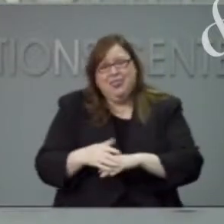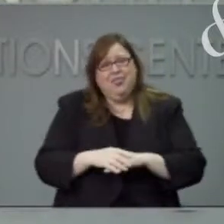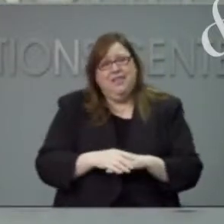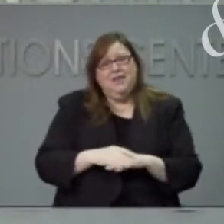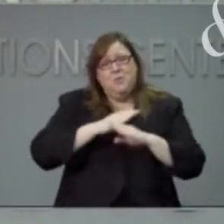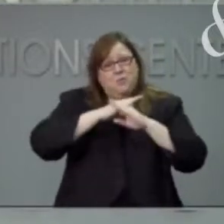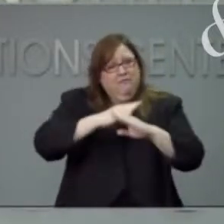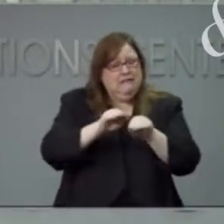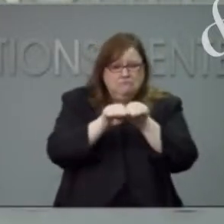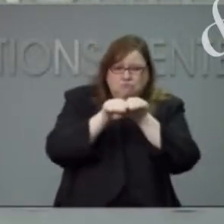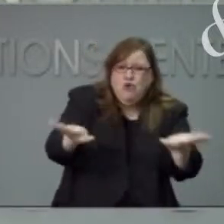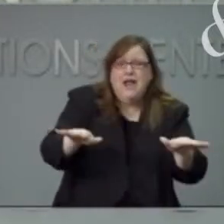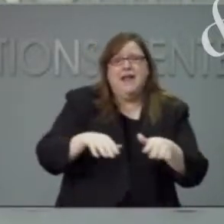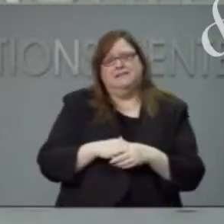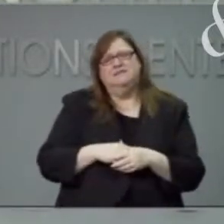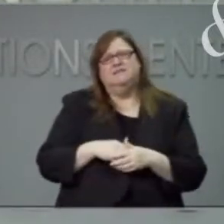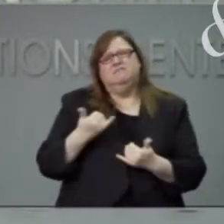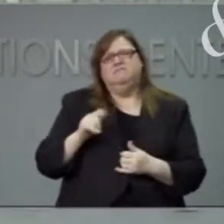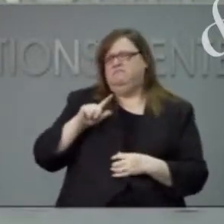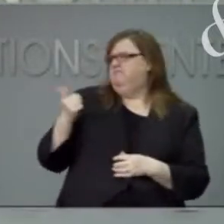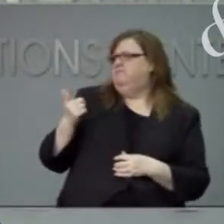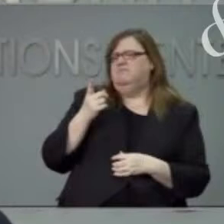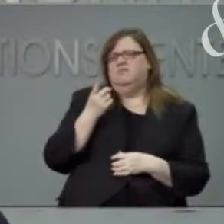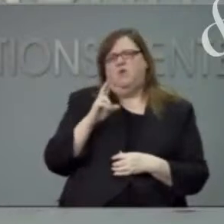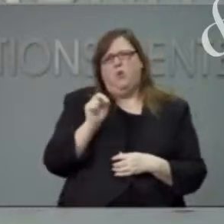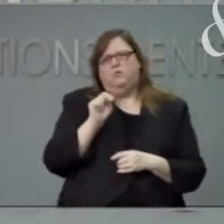let Dr. Cohen address that issue as well.